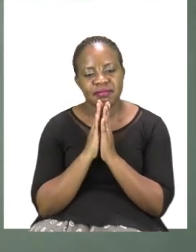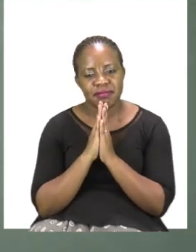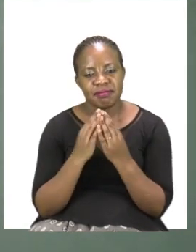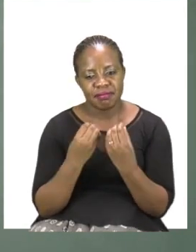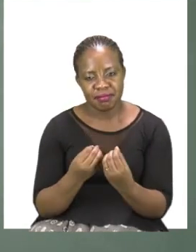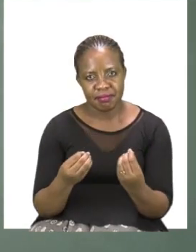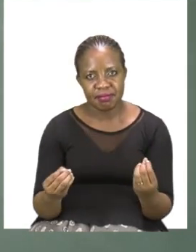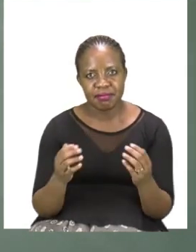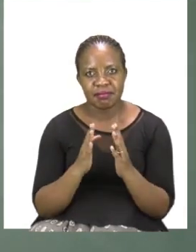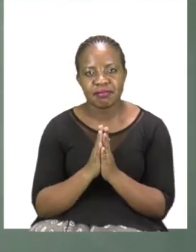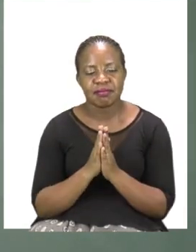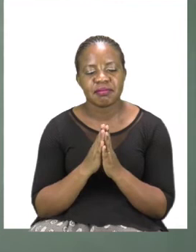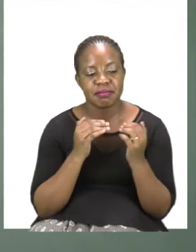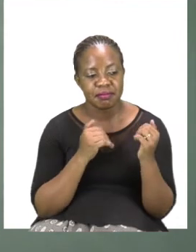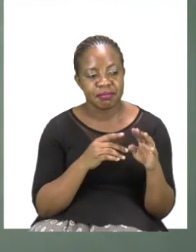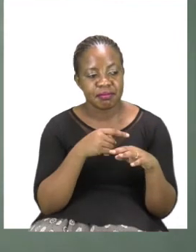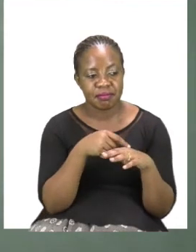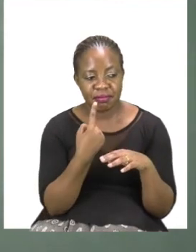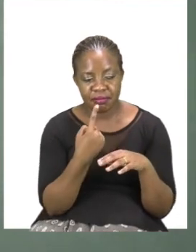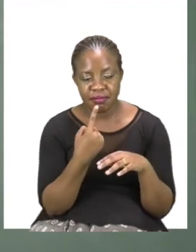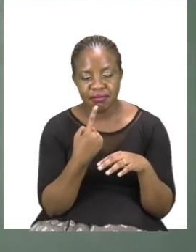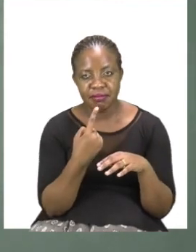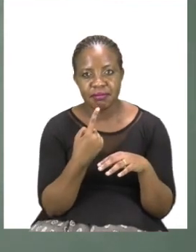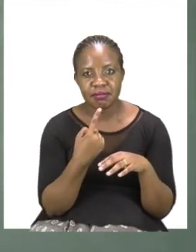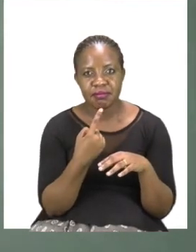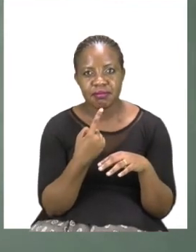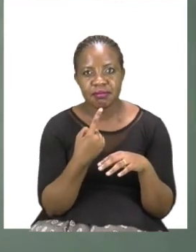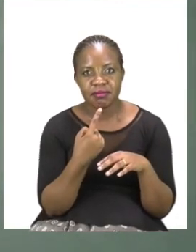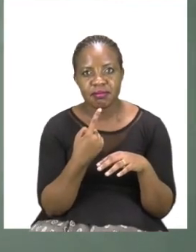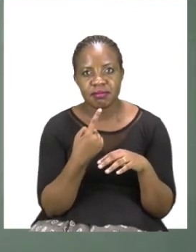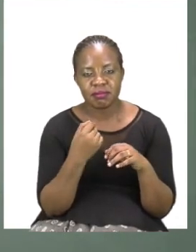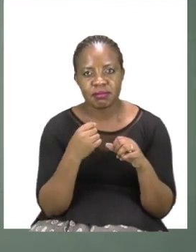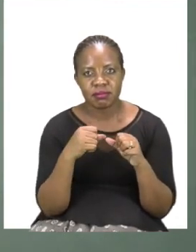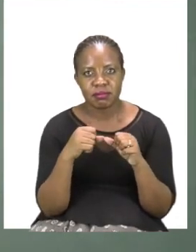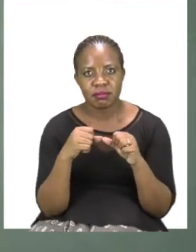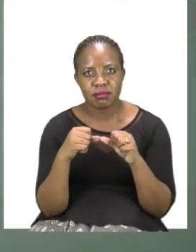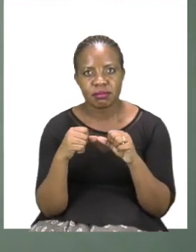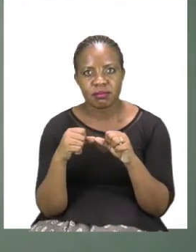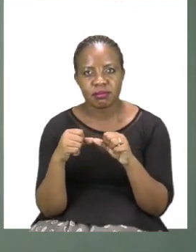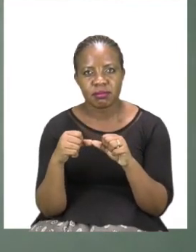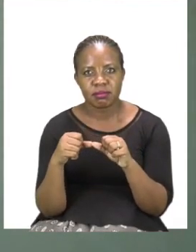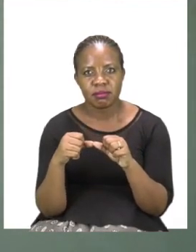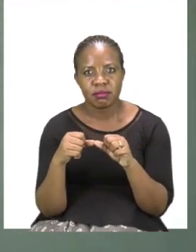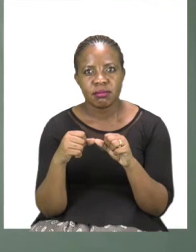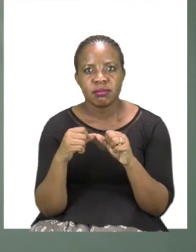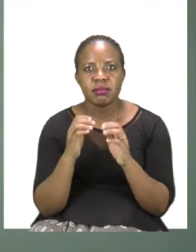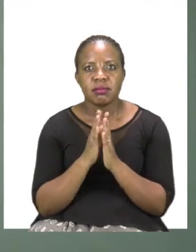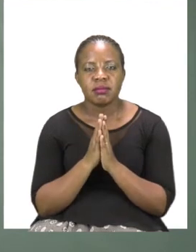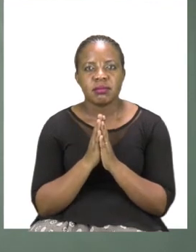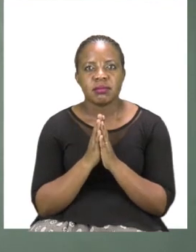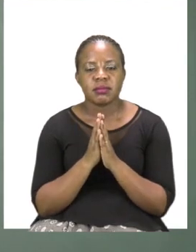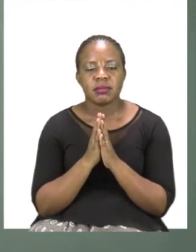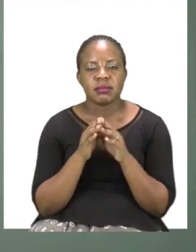to start with Monday in the pink box, and then you will fill in after that. So I'm going to give you some time to